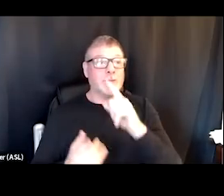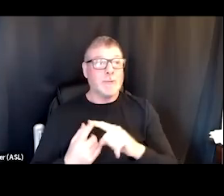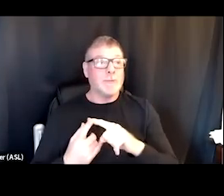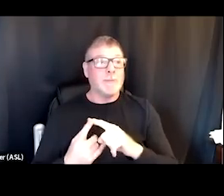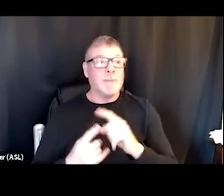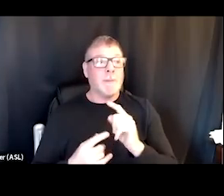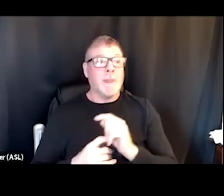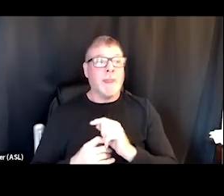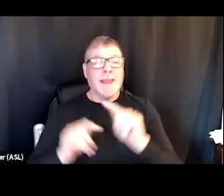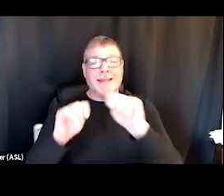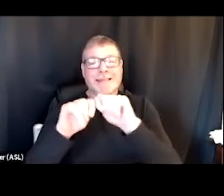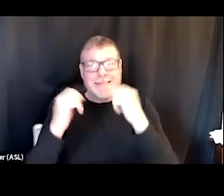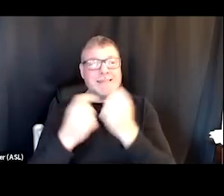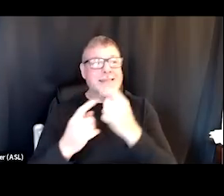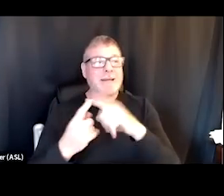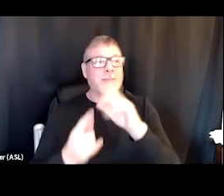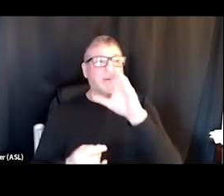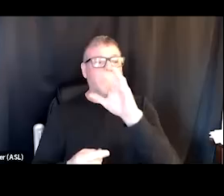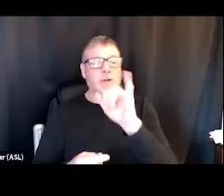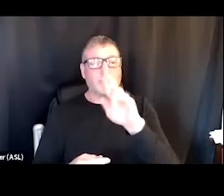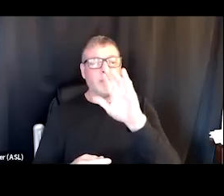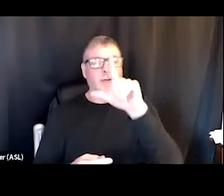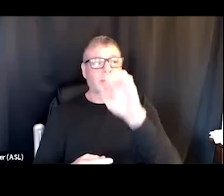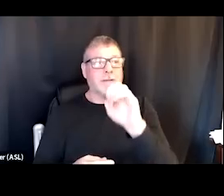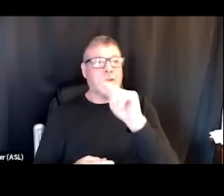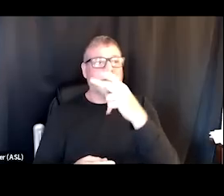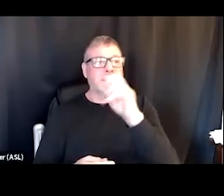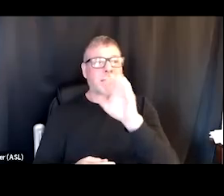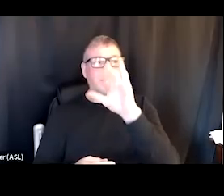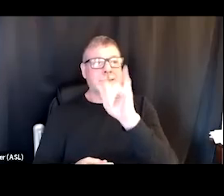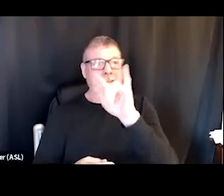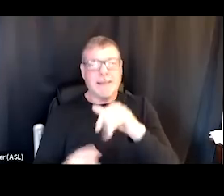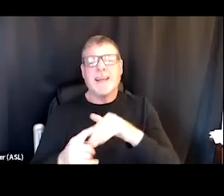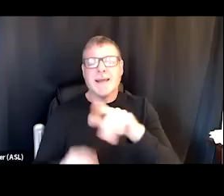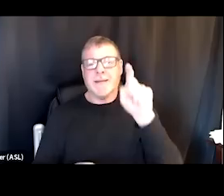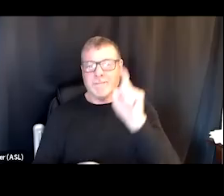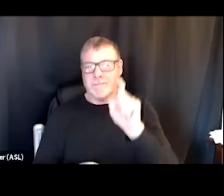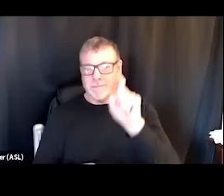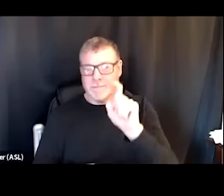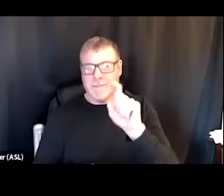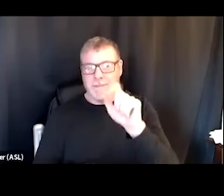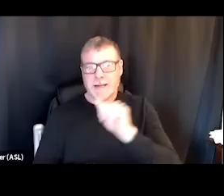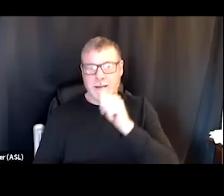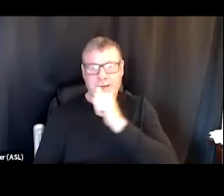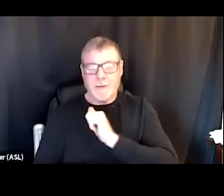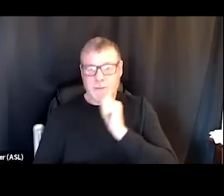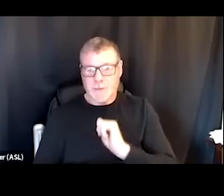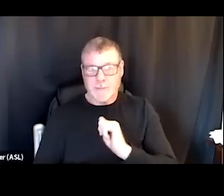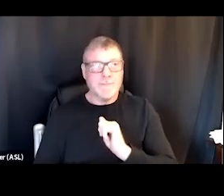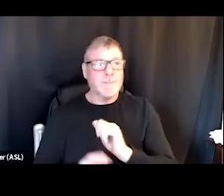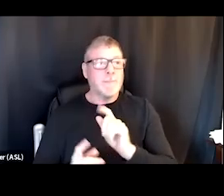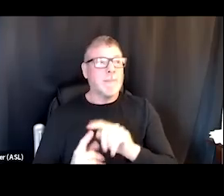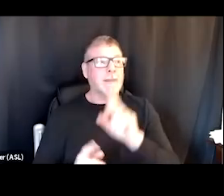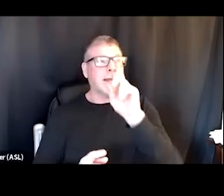to the team at Circle the City. It's located in Phoenix, Arizona. And it is